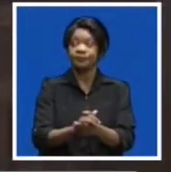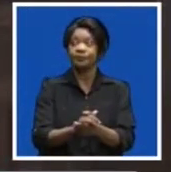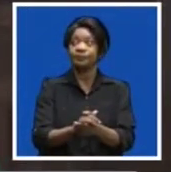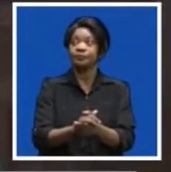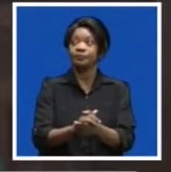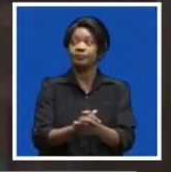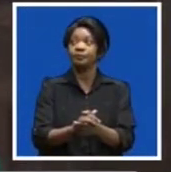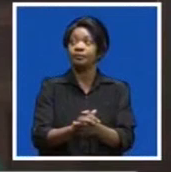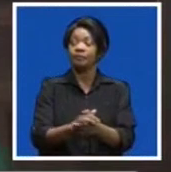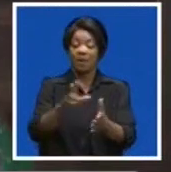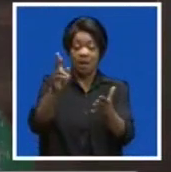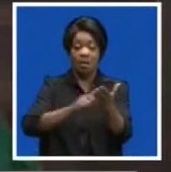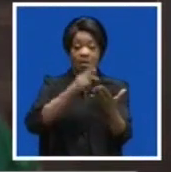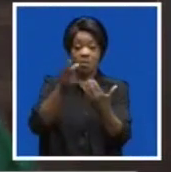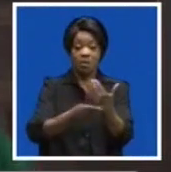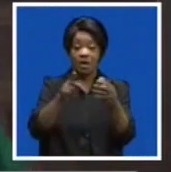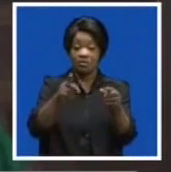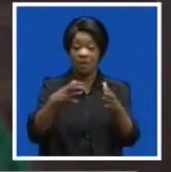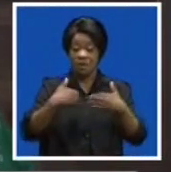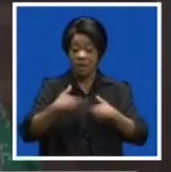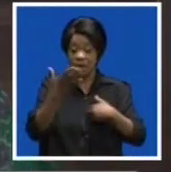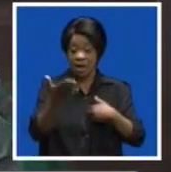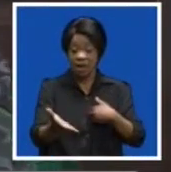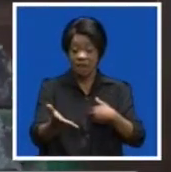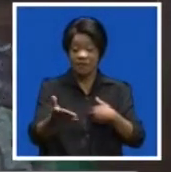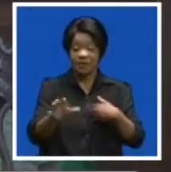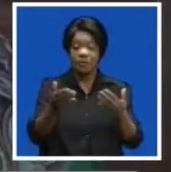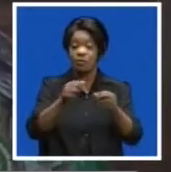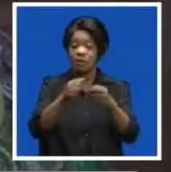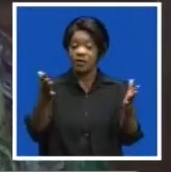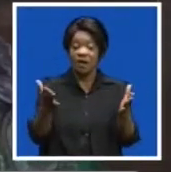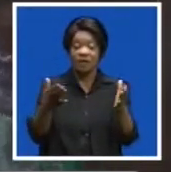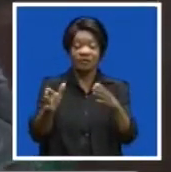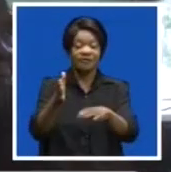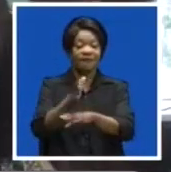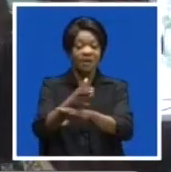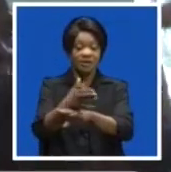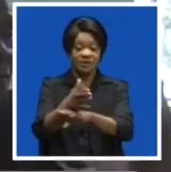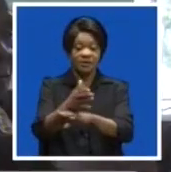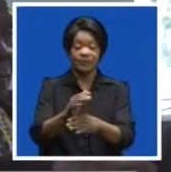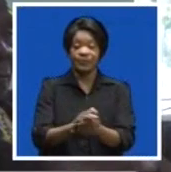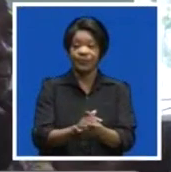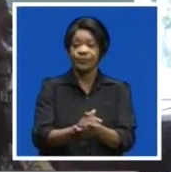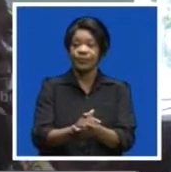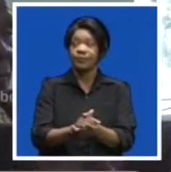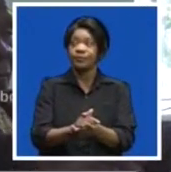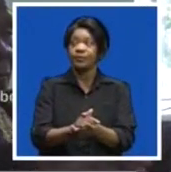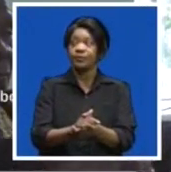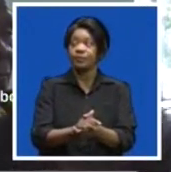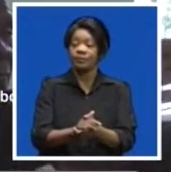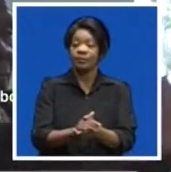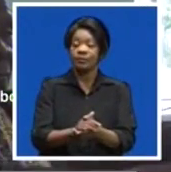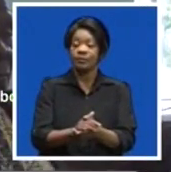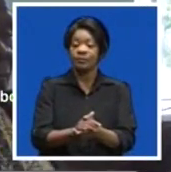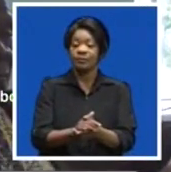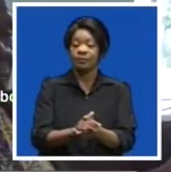there is no program Munomu Zambia is to succeed without chiefs working along with us. Ukufuma hapo kuyafika kule kumalini na